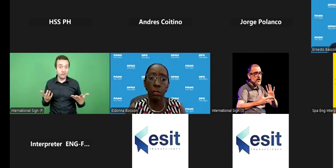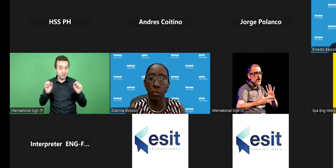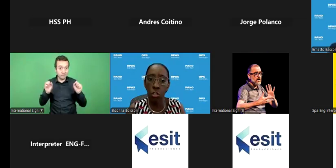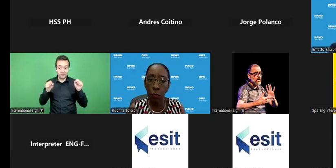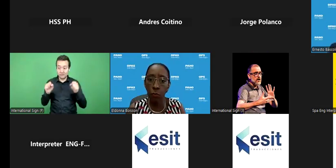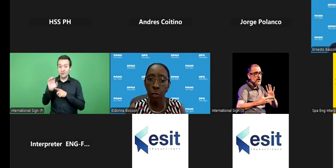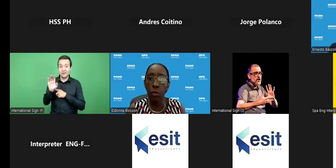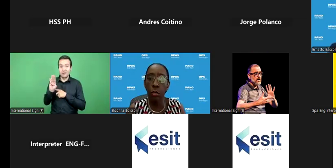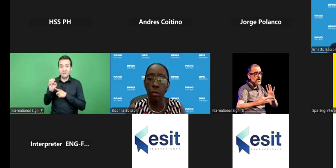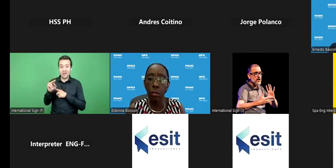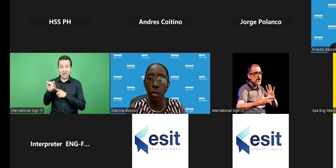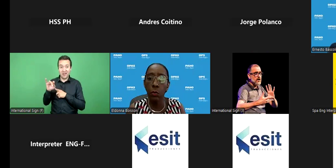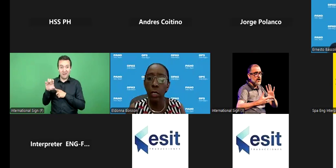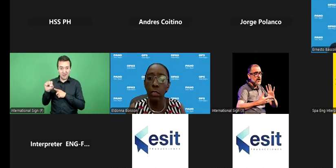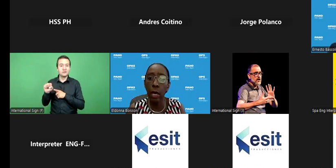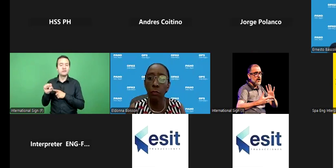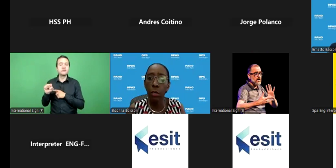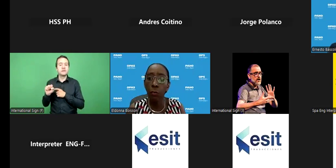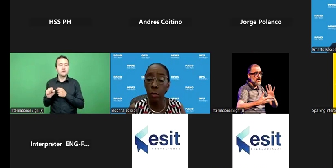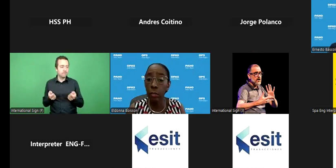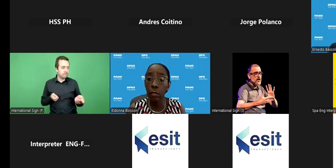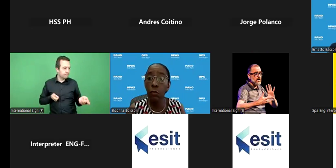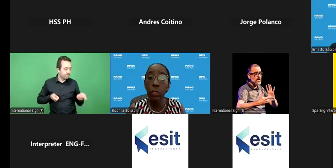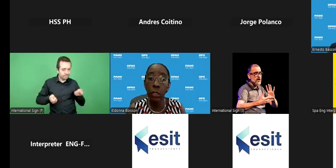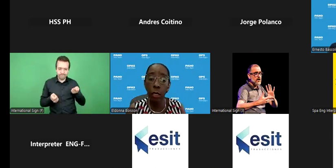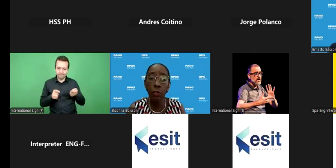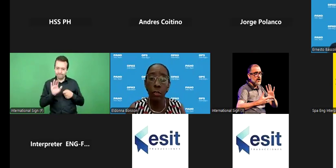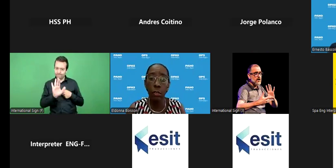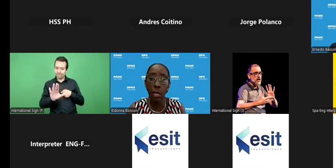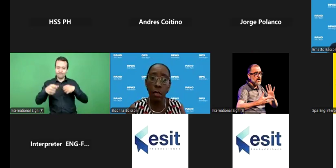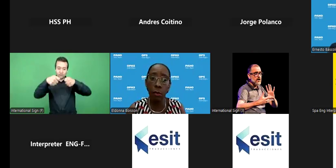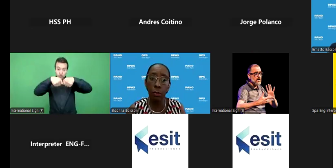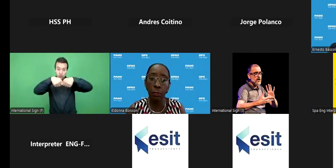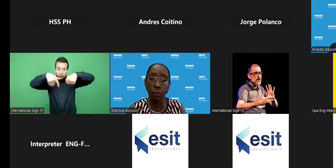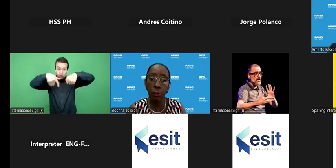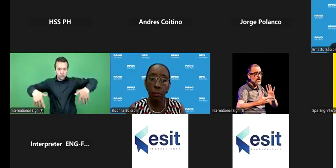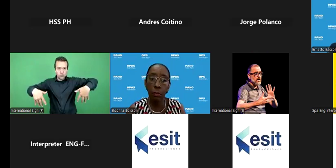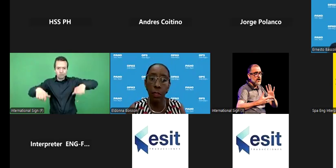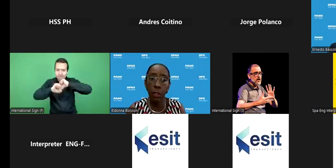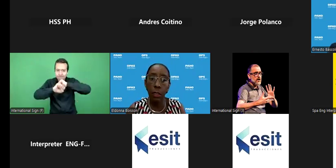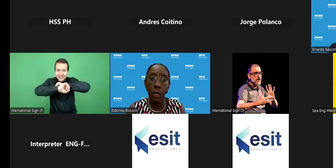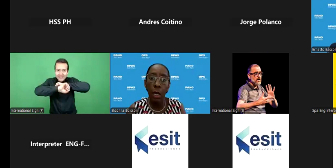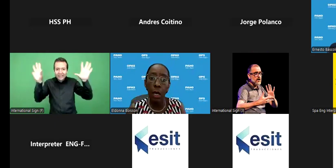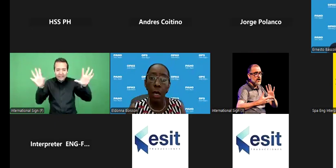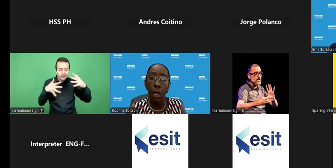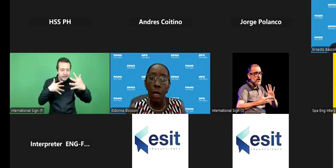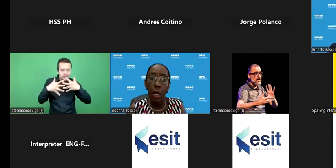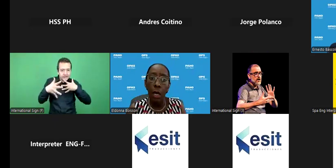and institutional framework, as well as have processes for good governance in health.